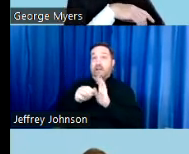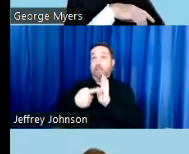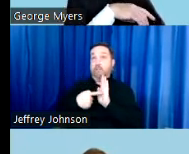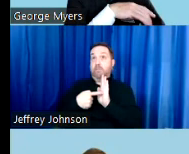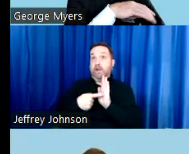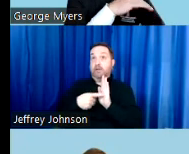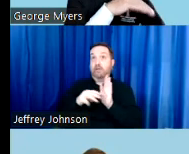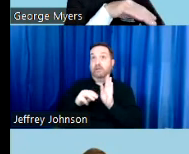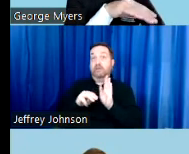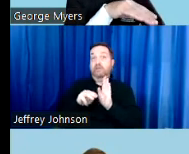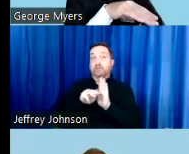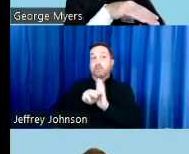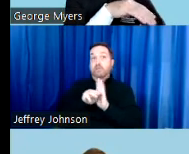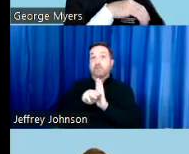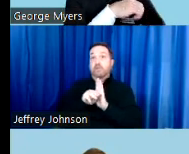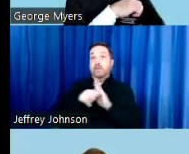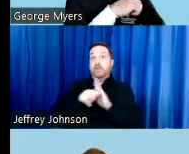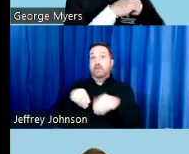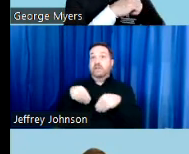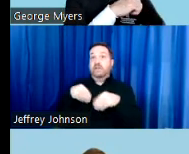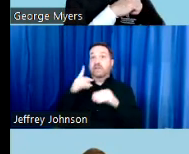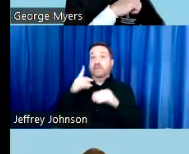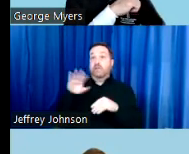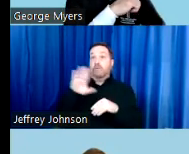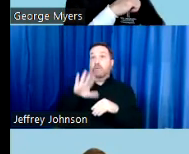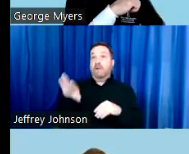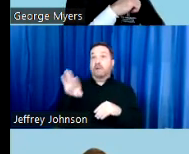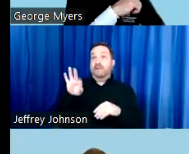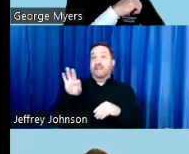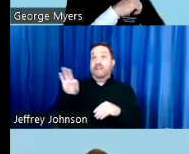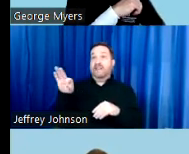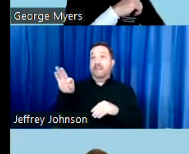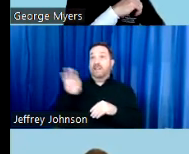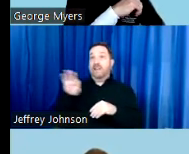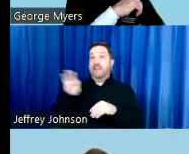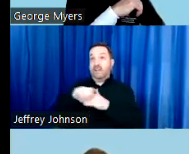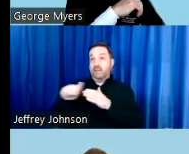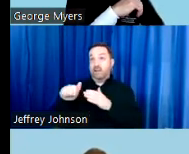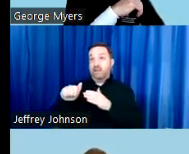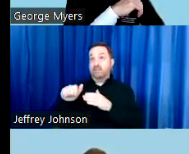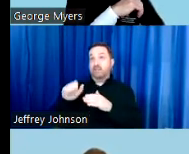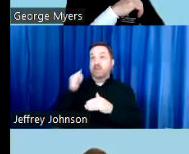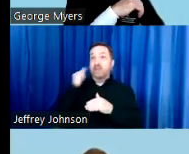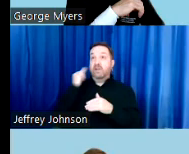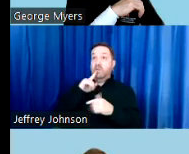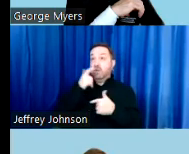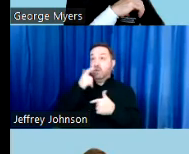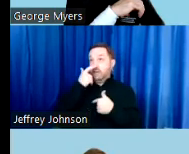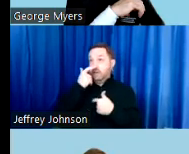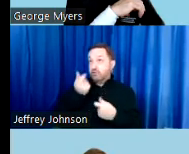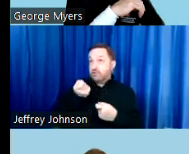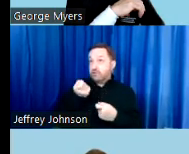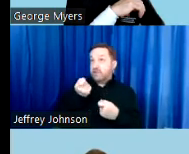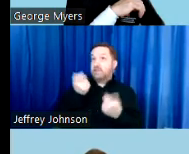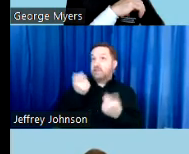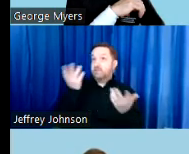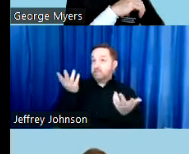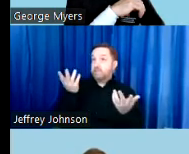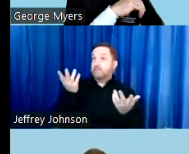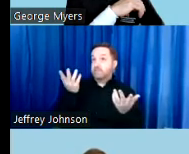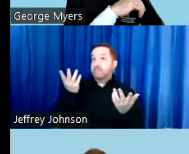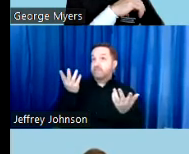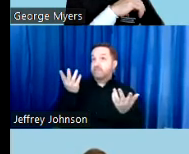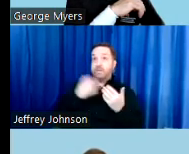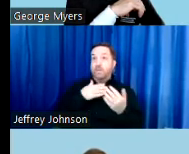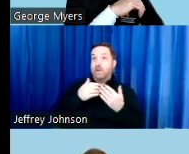times a year and sells it for about $99. Oh, So in case you're really interested in that, wherever you